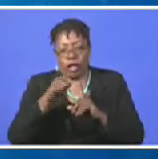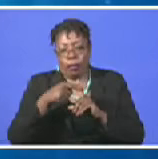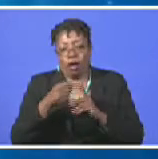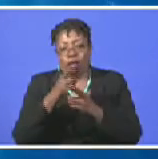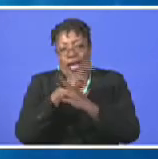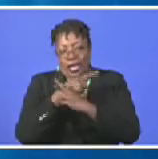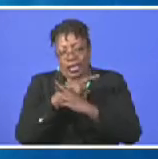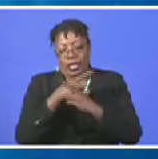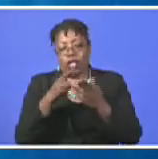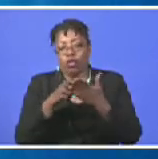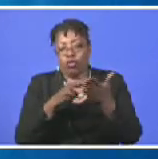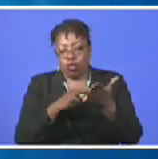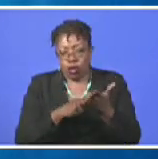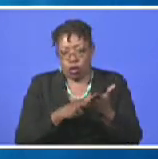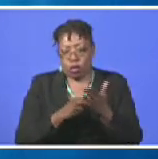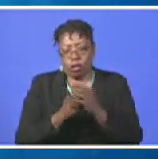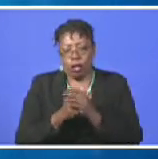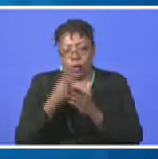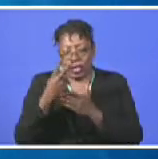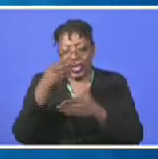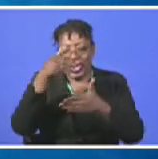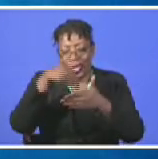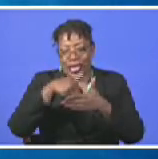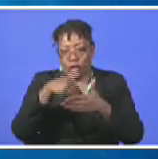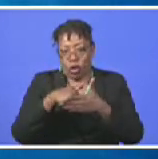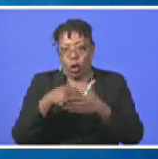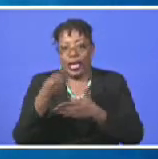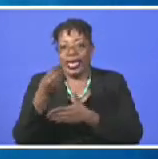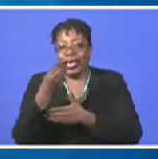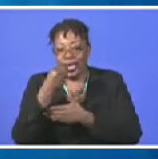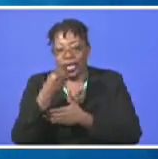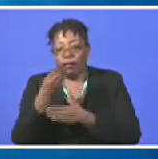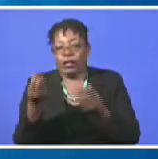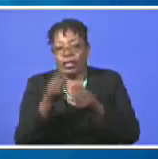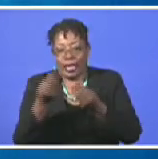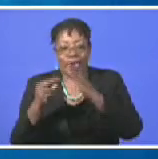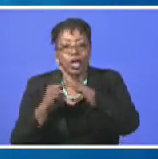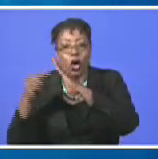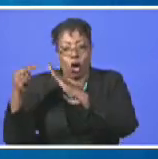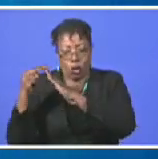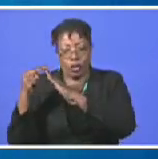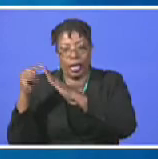look forward to the resumption of indoor dining for non-hotel